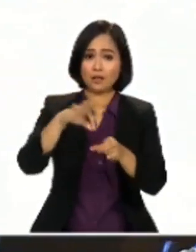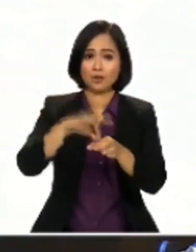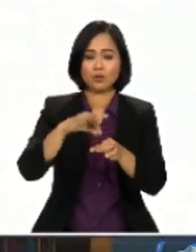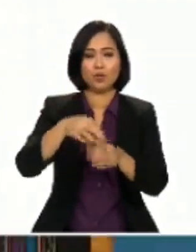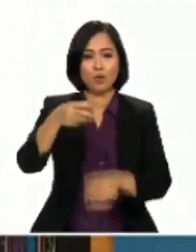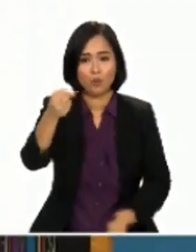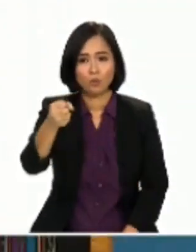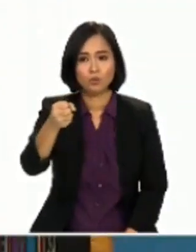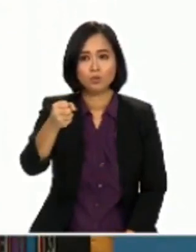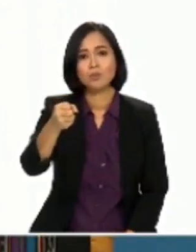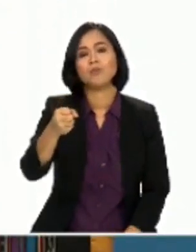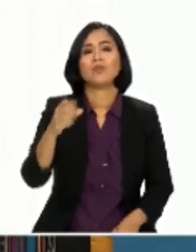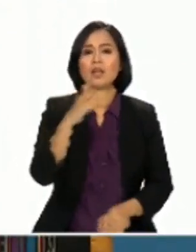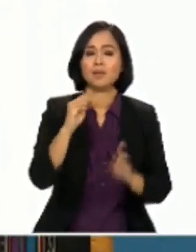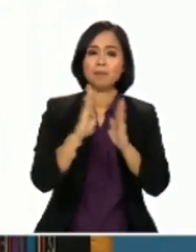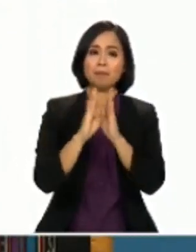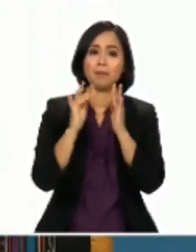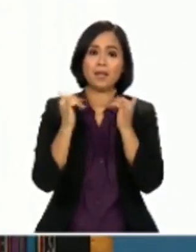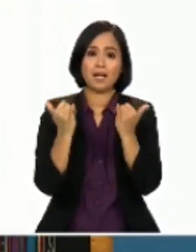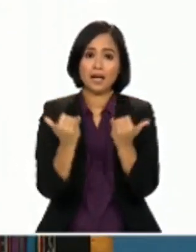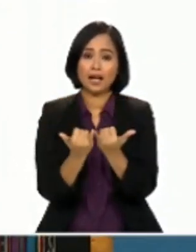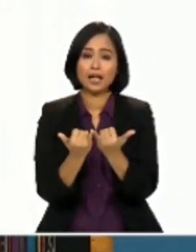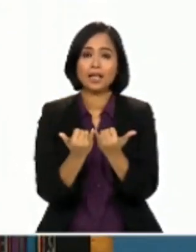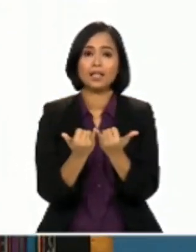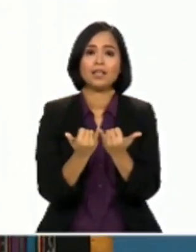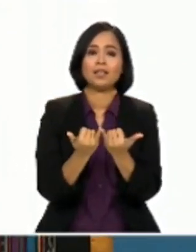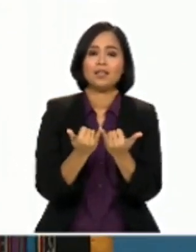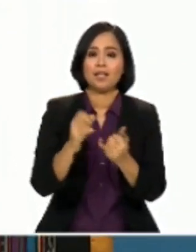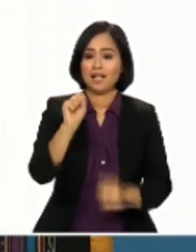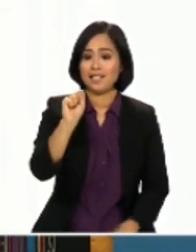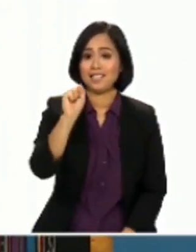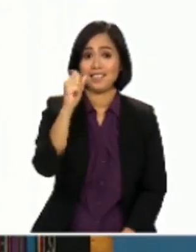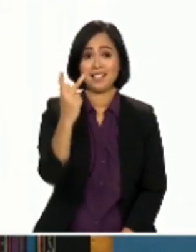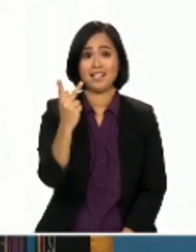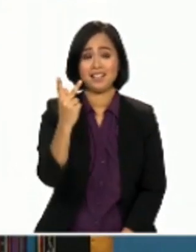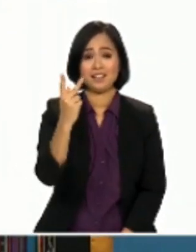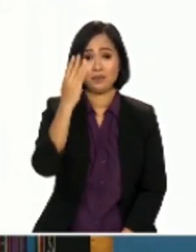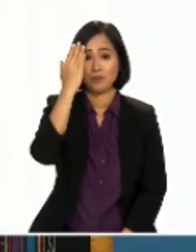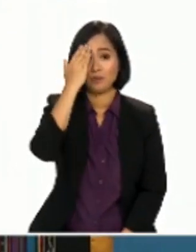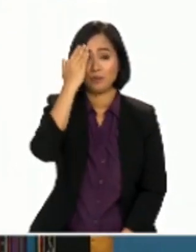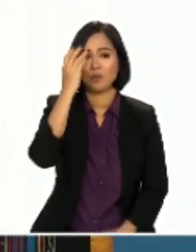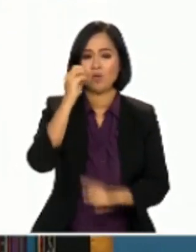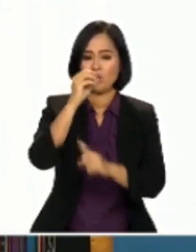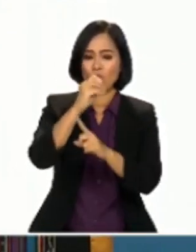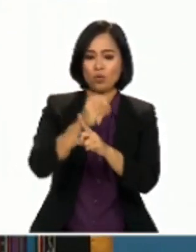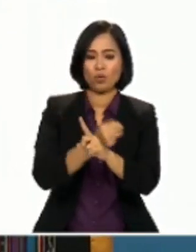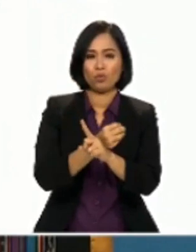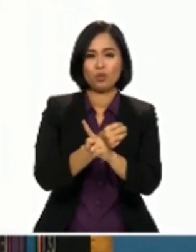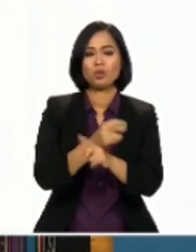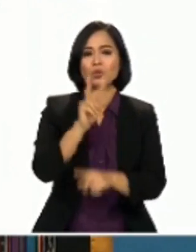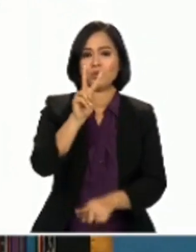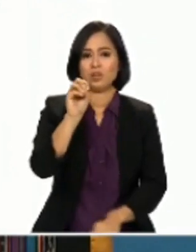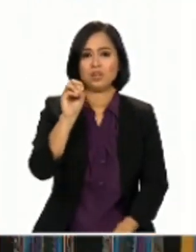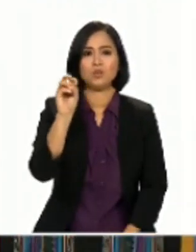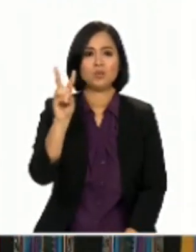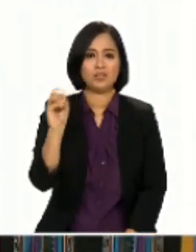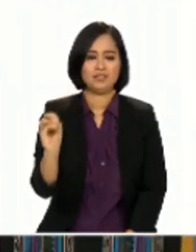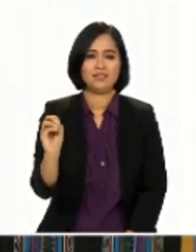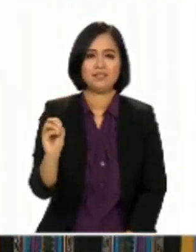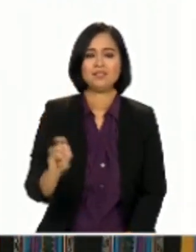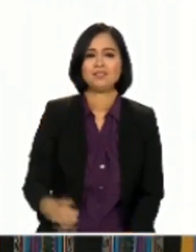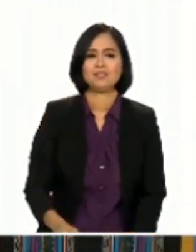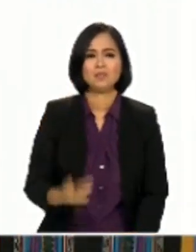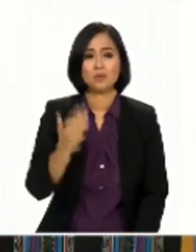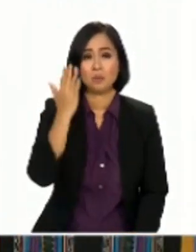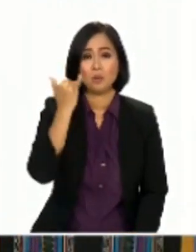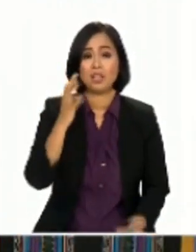And yung barangay sang ganyan, kabataan, to October 2022. Because if